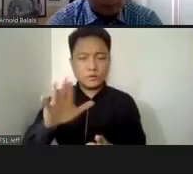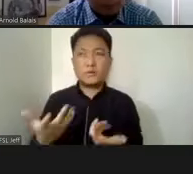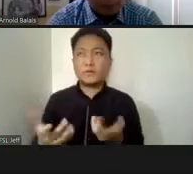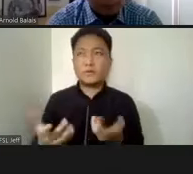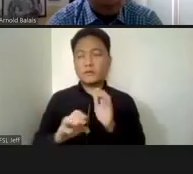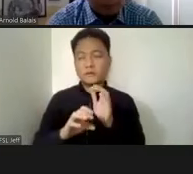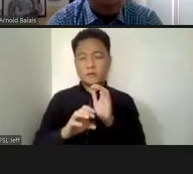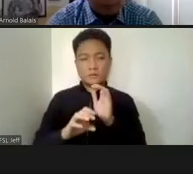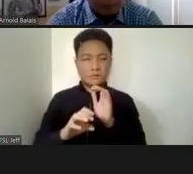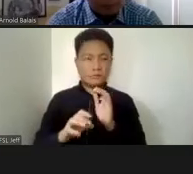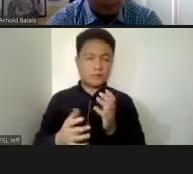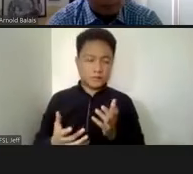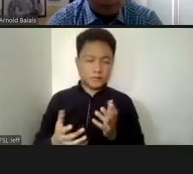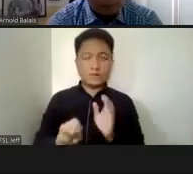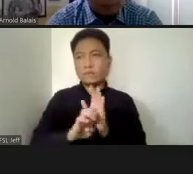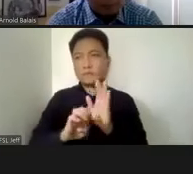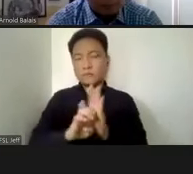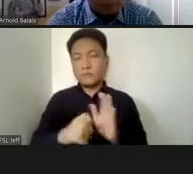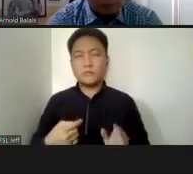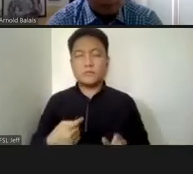Mikey.